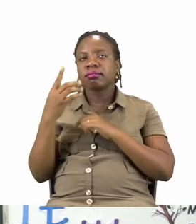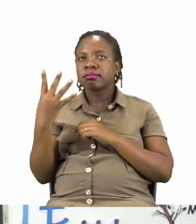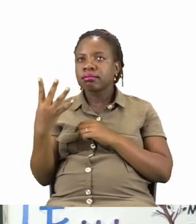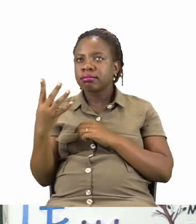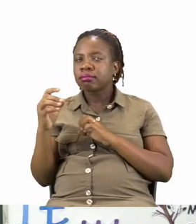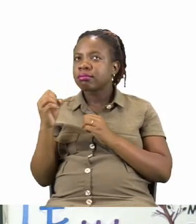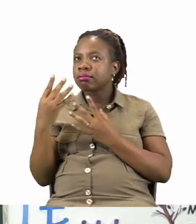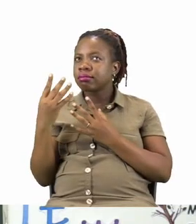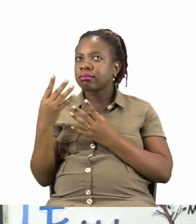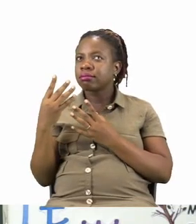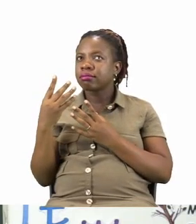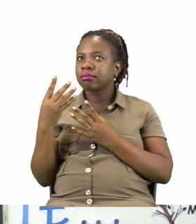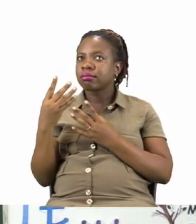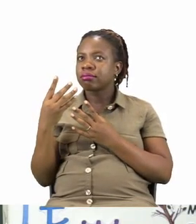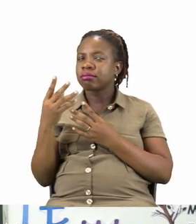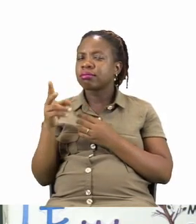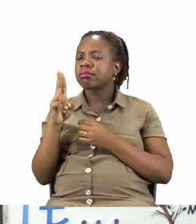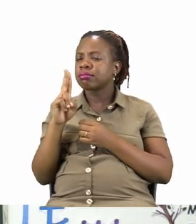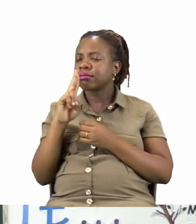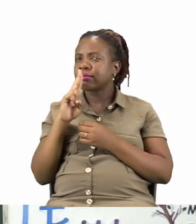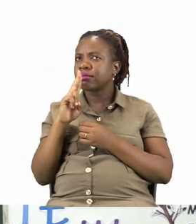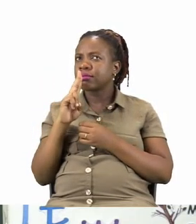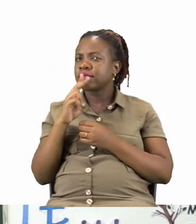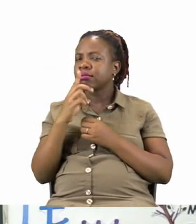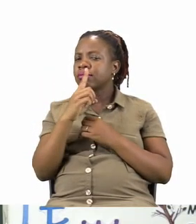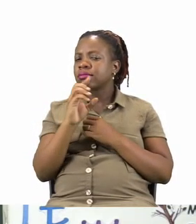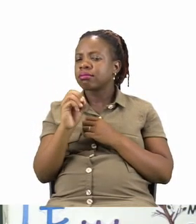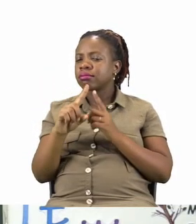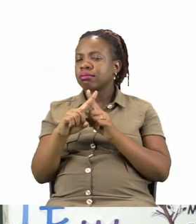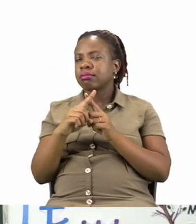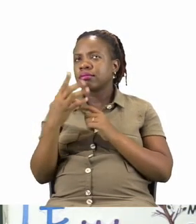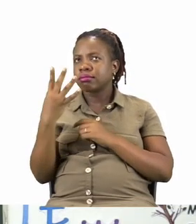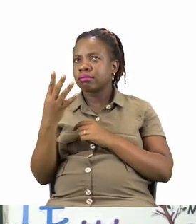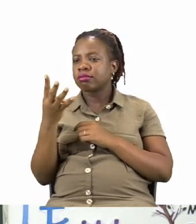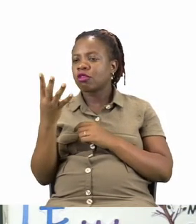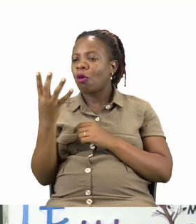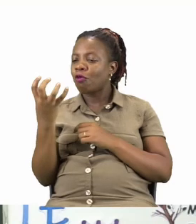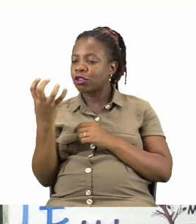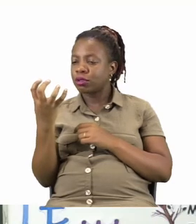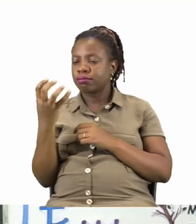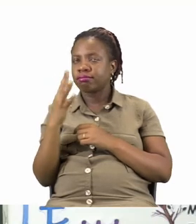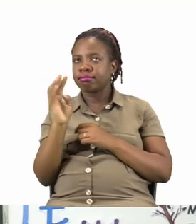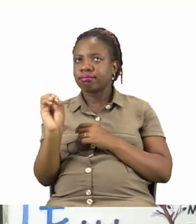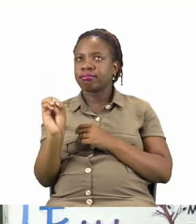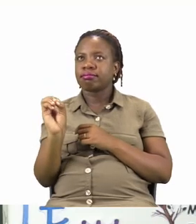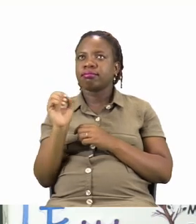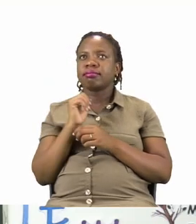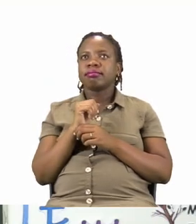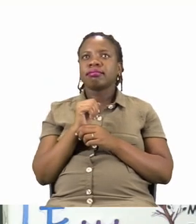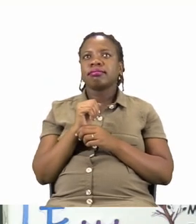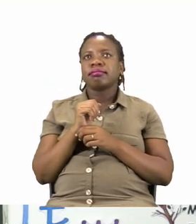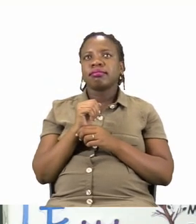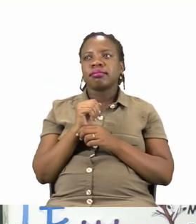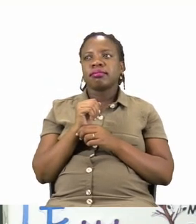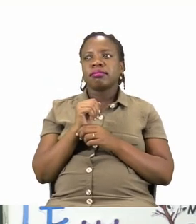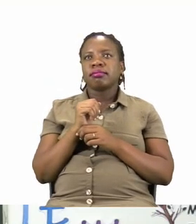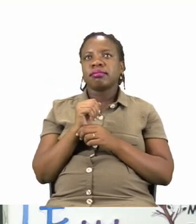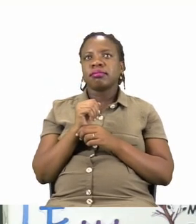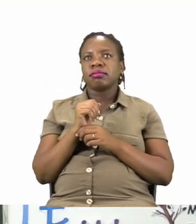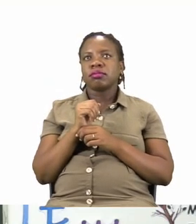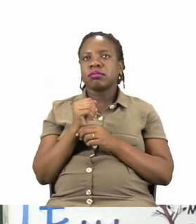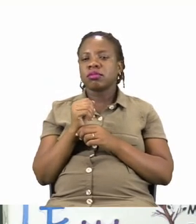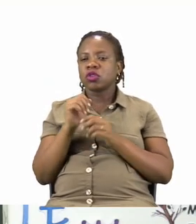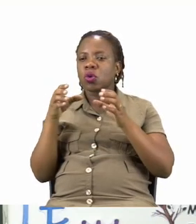4. Now my answer says that 10 times 4 is equal to 40. Now here we have